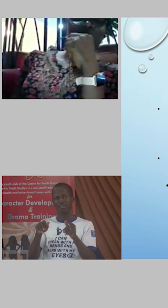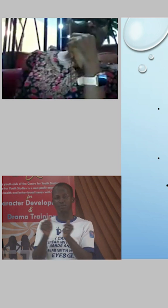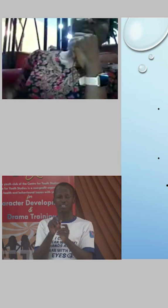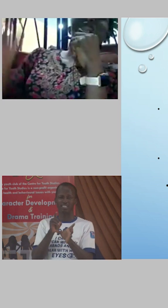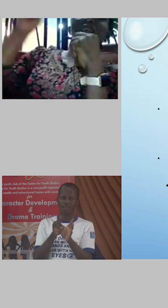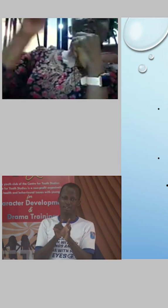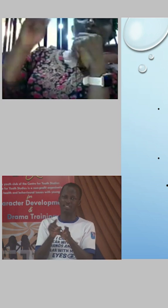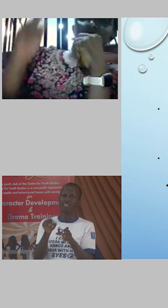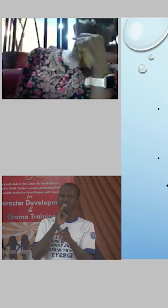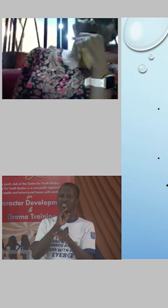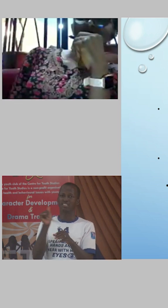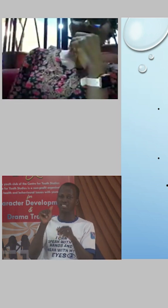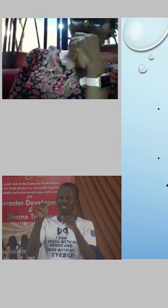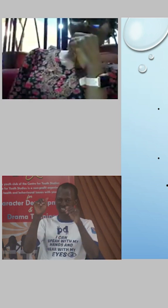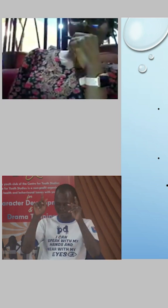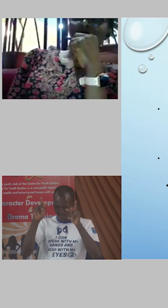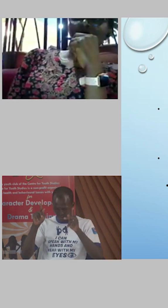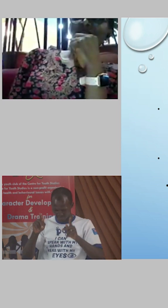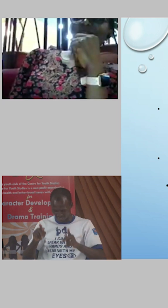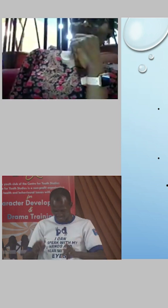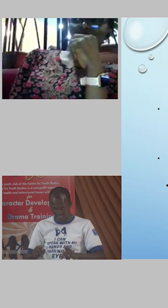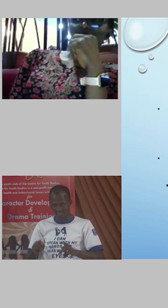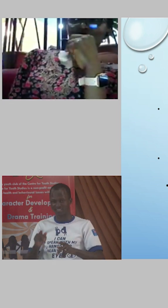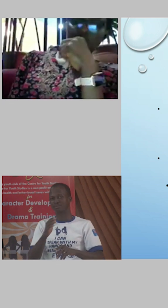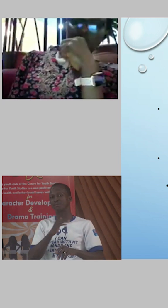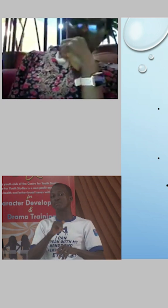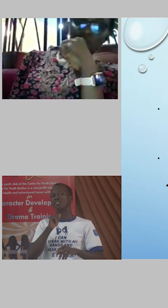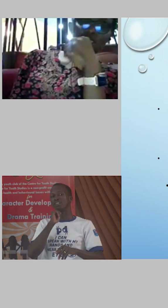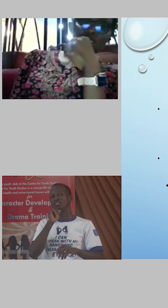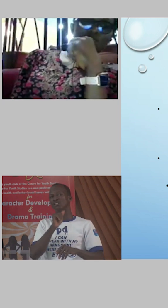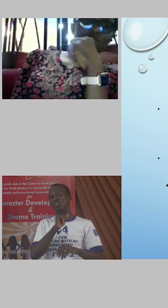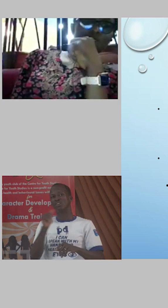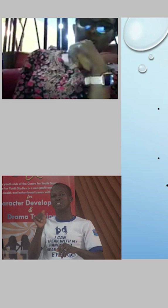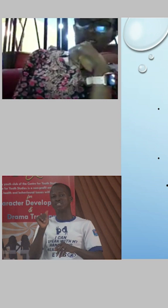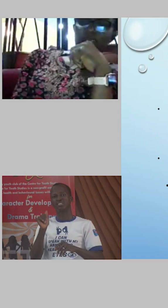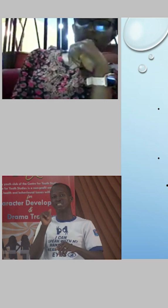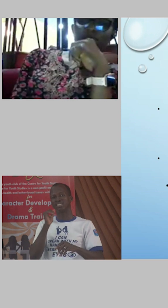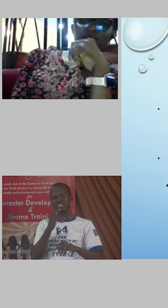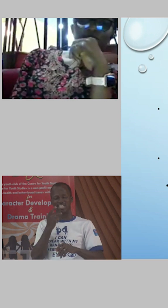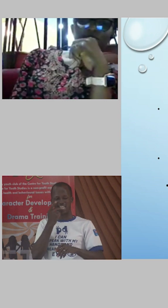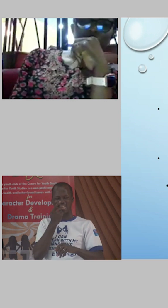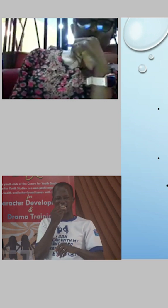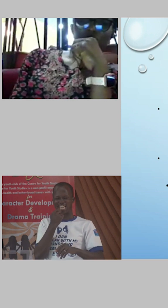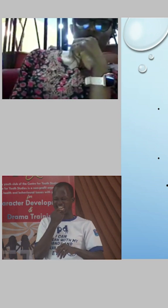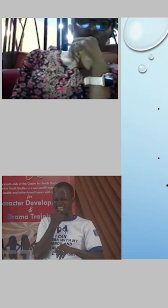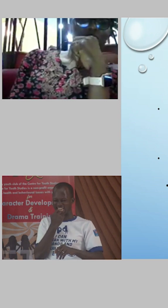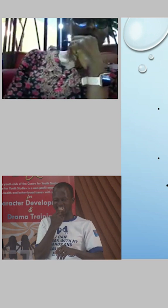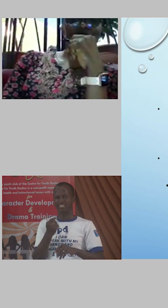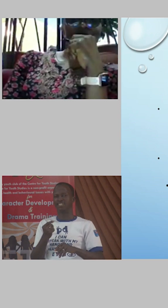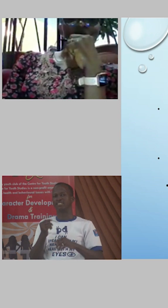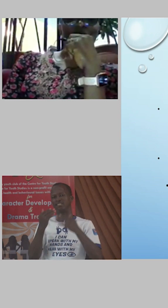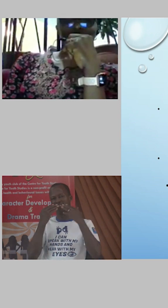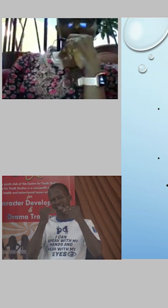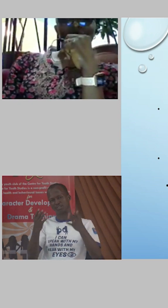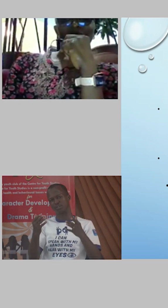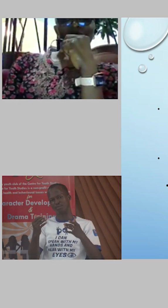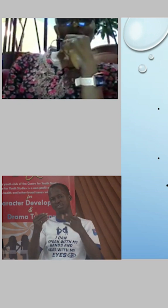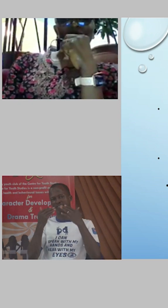disability, is a personality and not an object. Thank you very much.